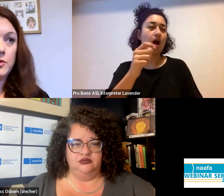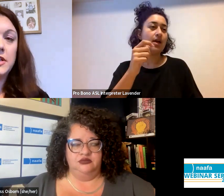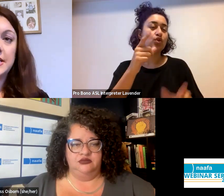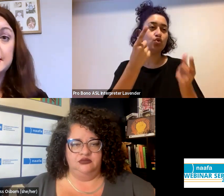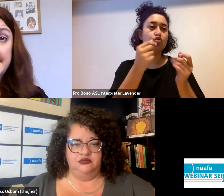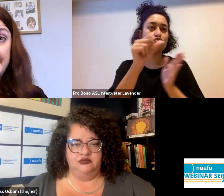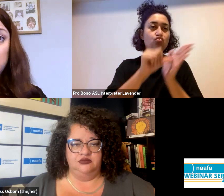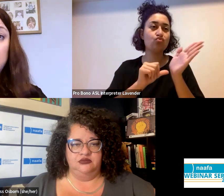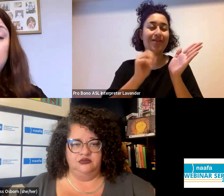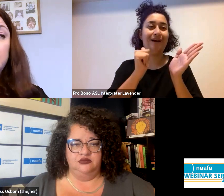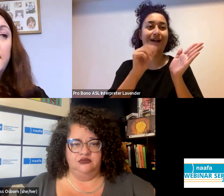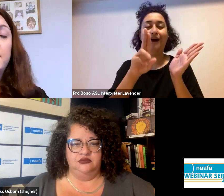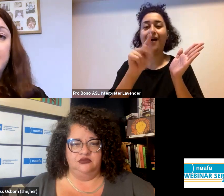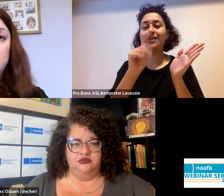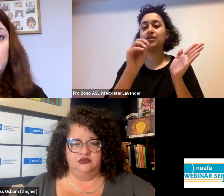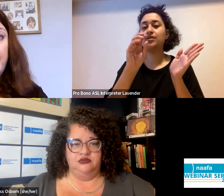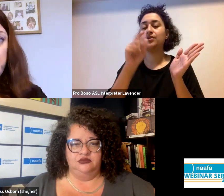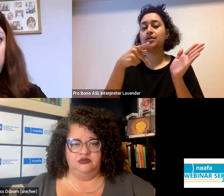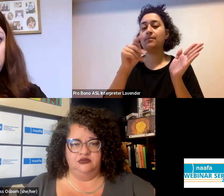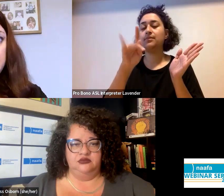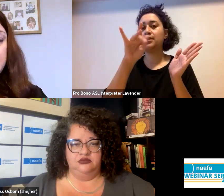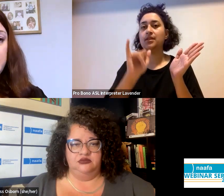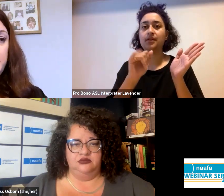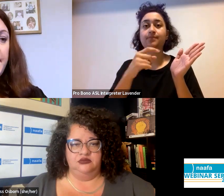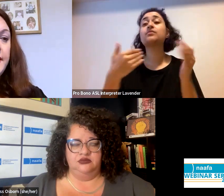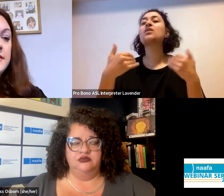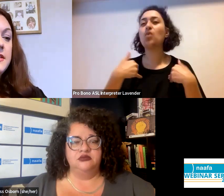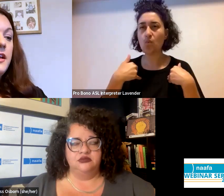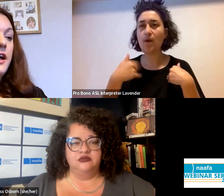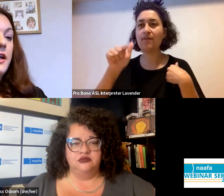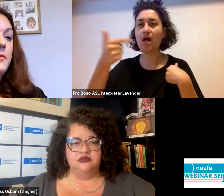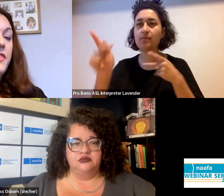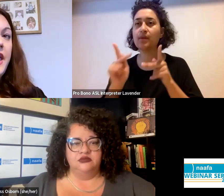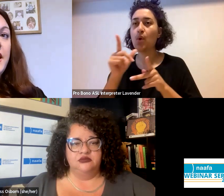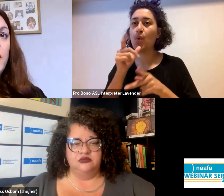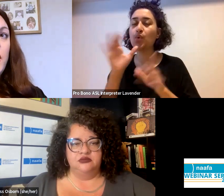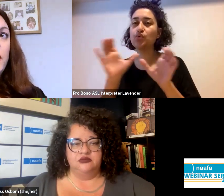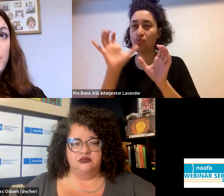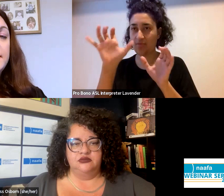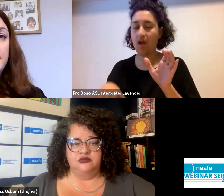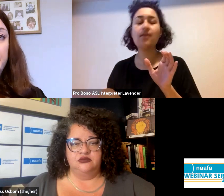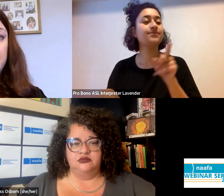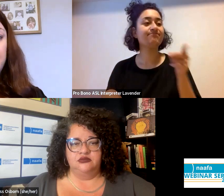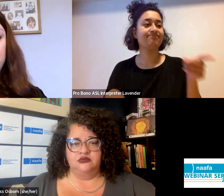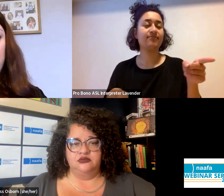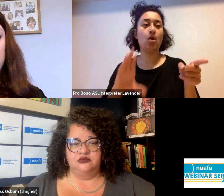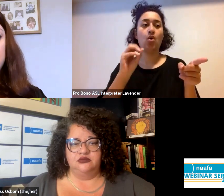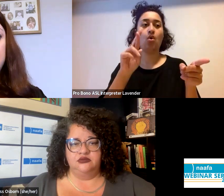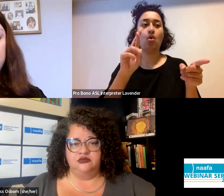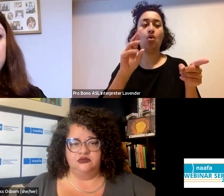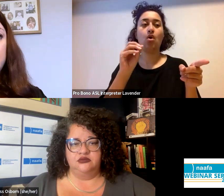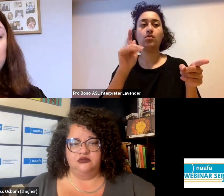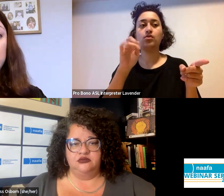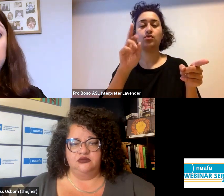general rule, at least here. They don't. We have pathologists that do that. They are not typically